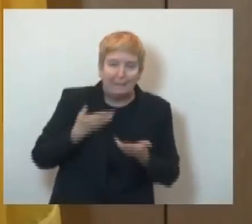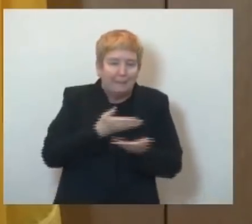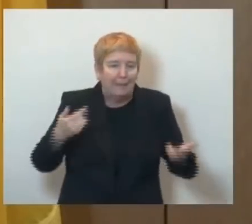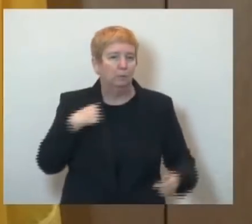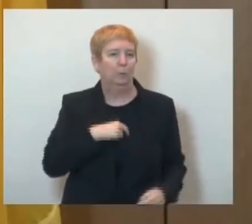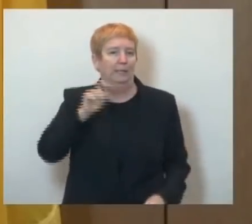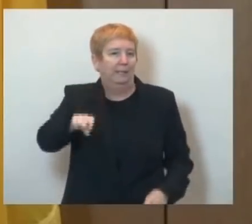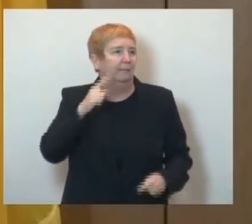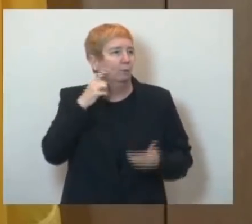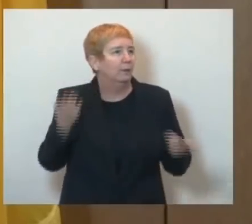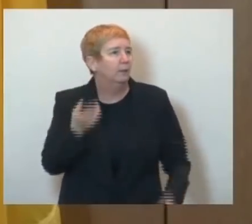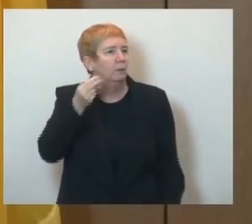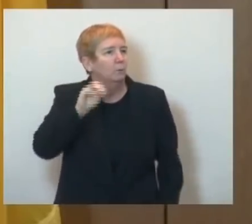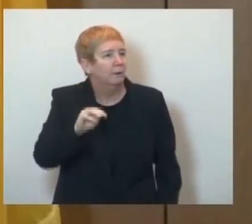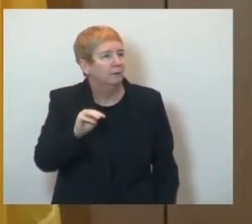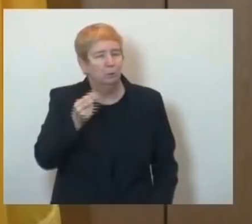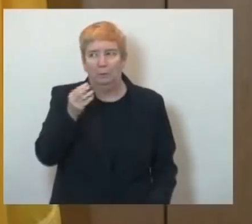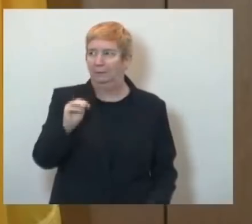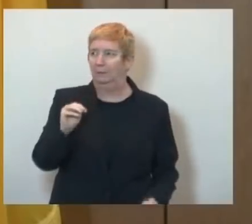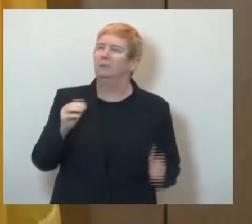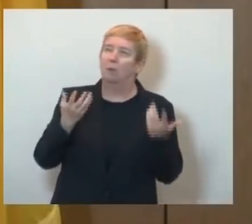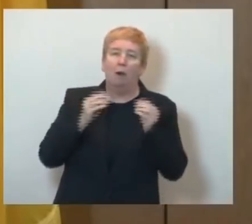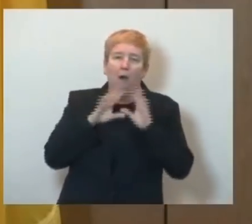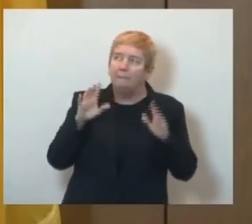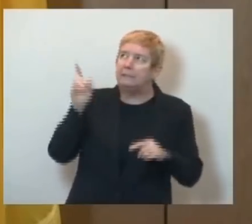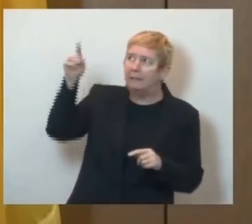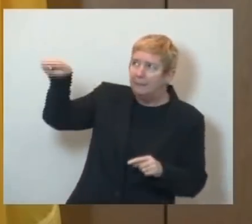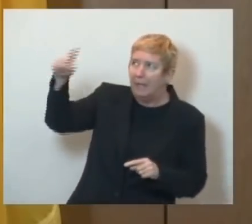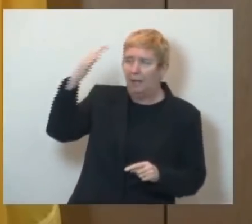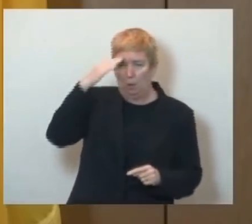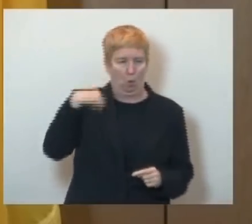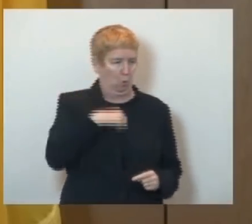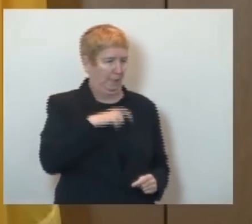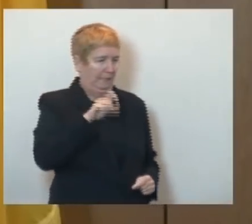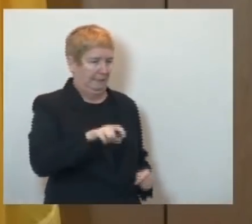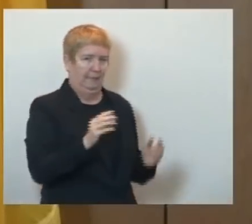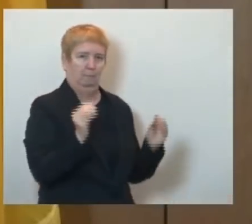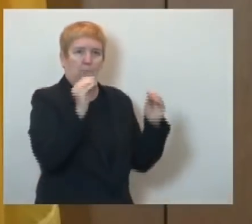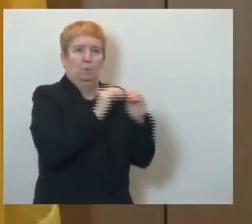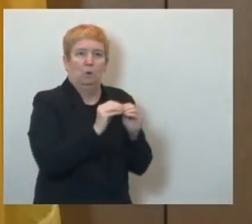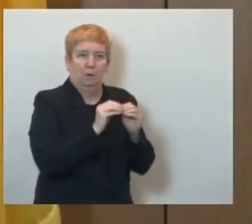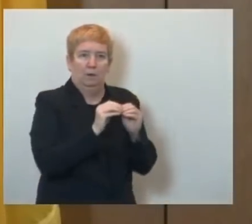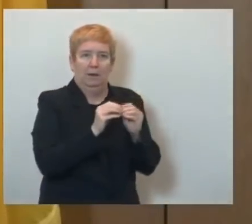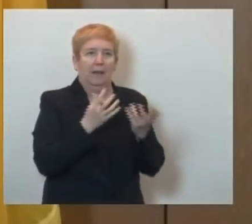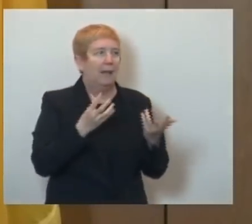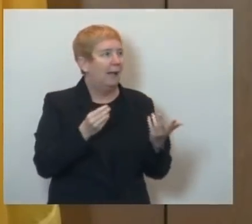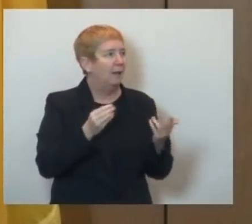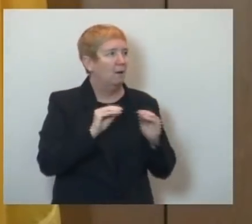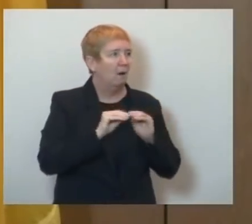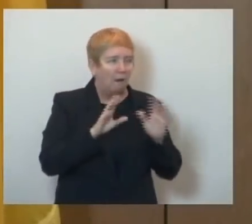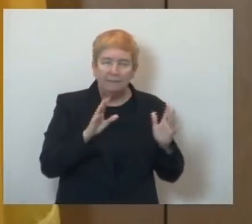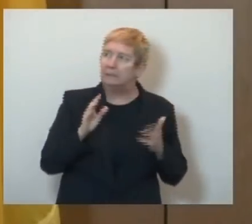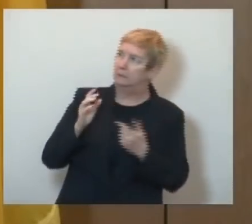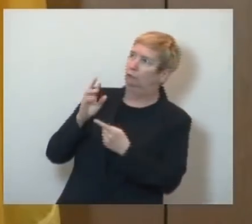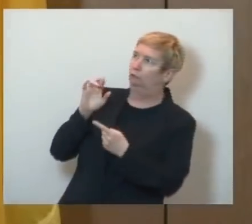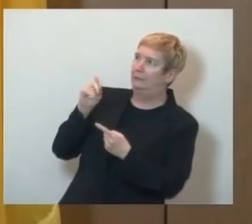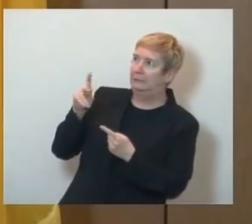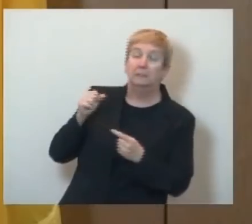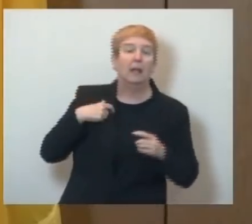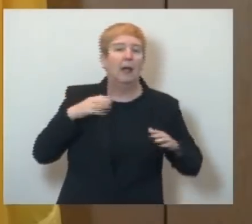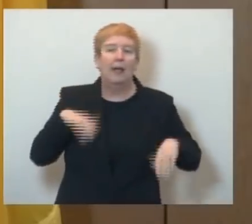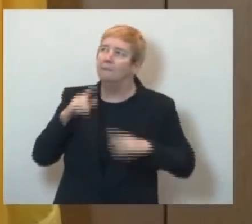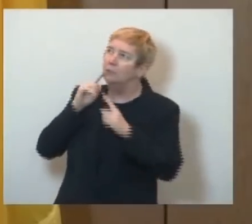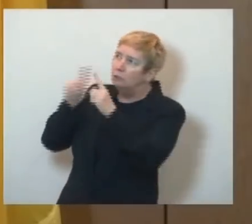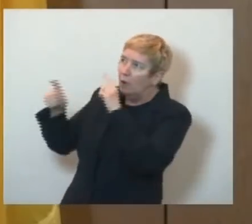they are recognizing that we need more, and there are real risks. I haven't spoken to the White House about